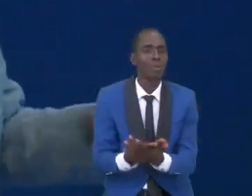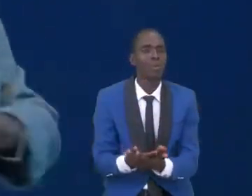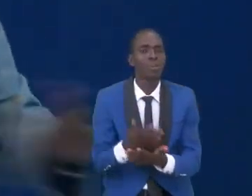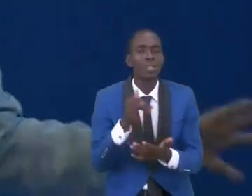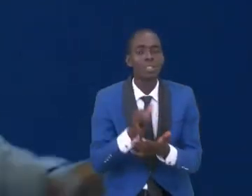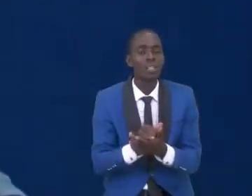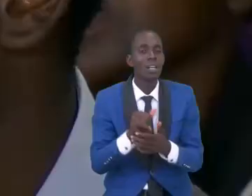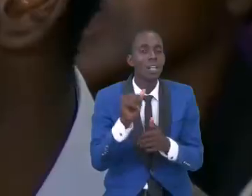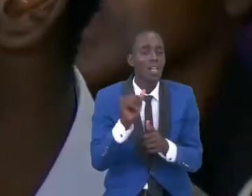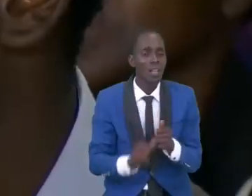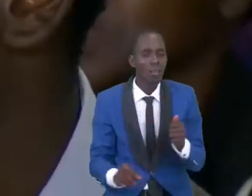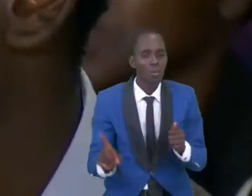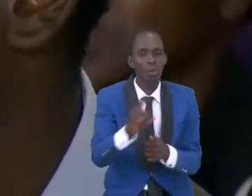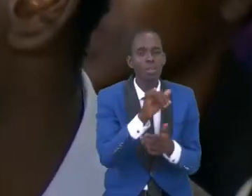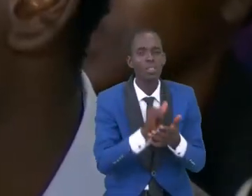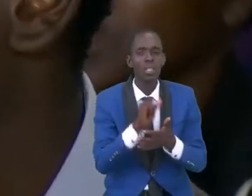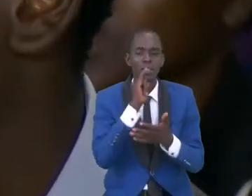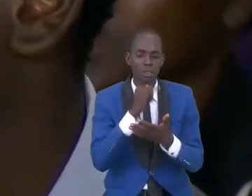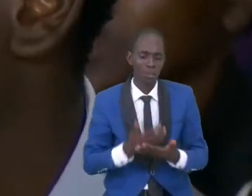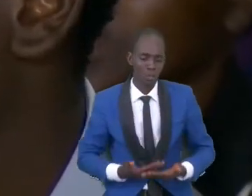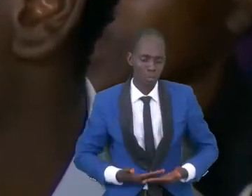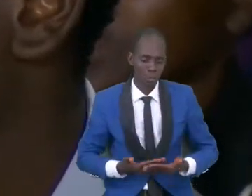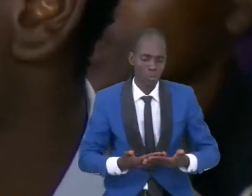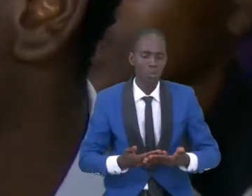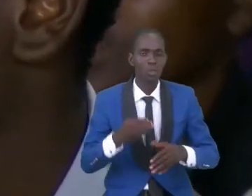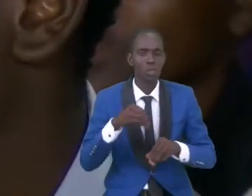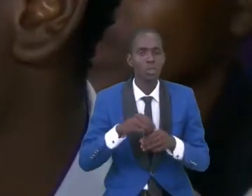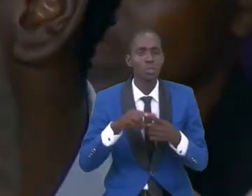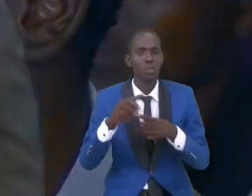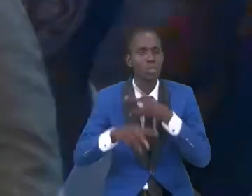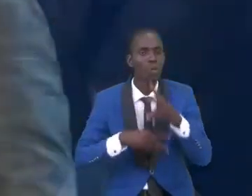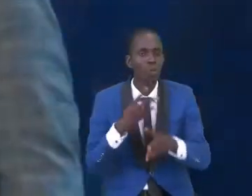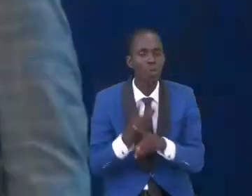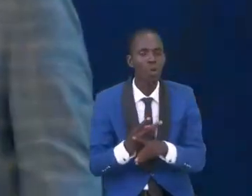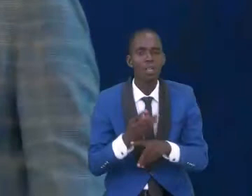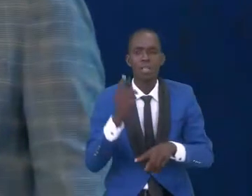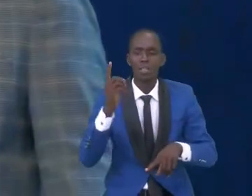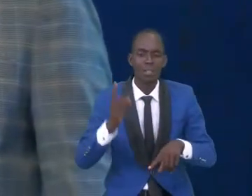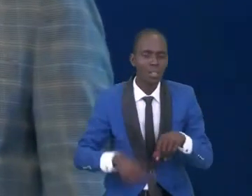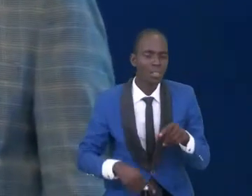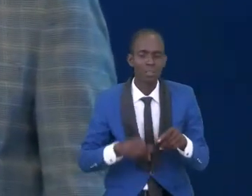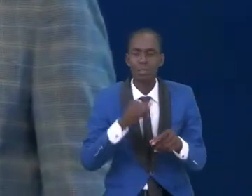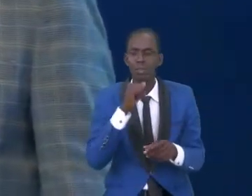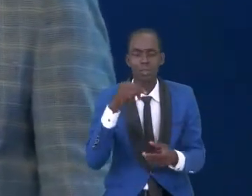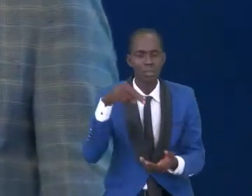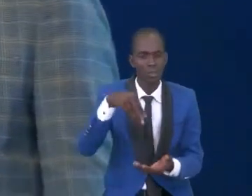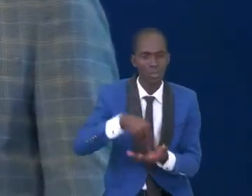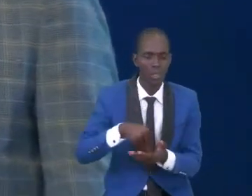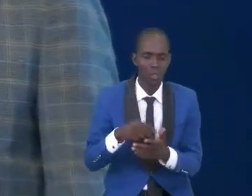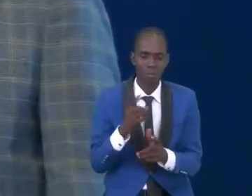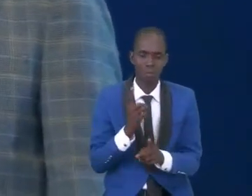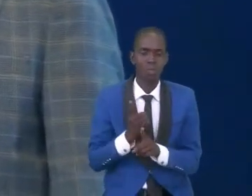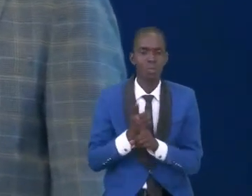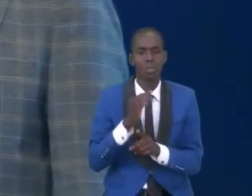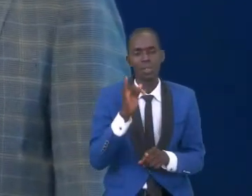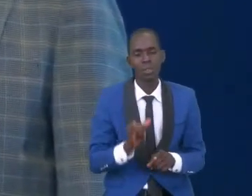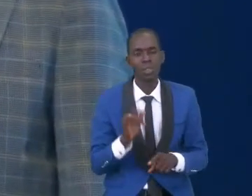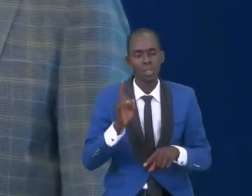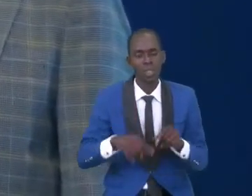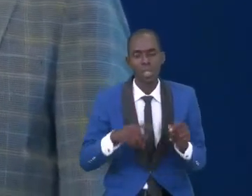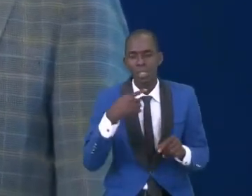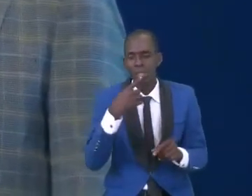everyone that is born into the world could not stand upright, speak